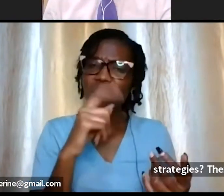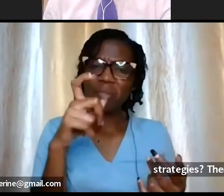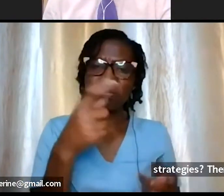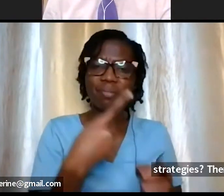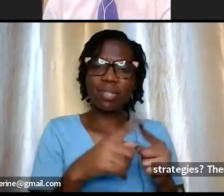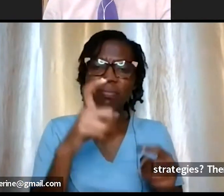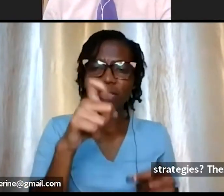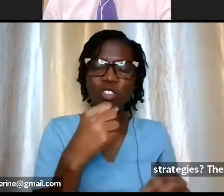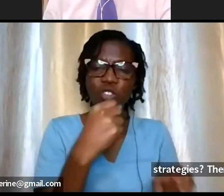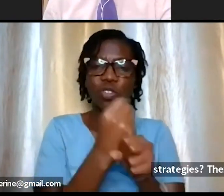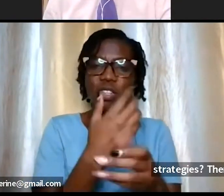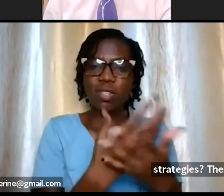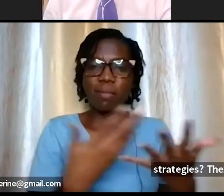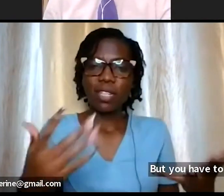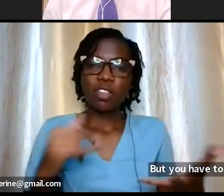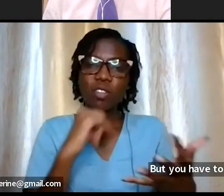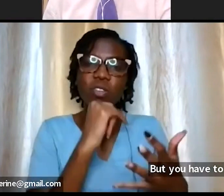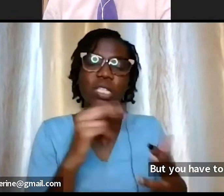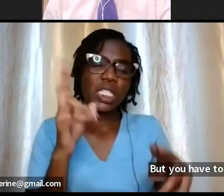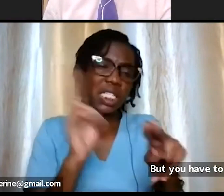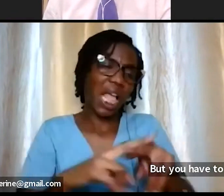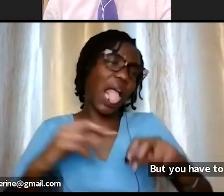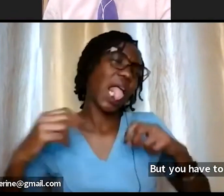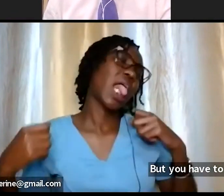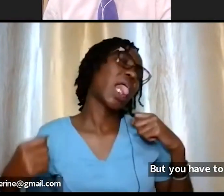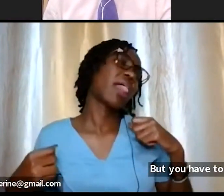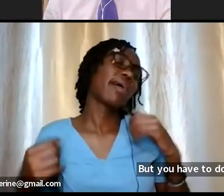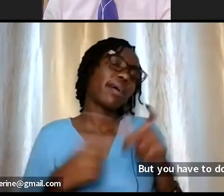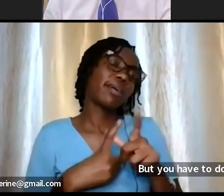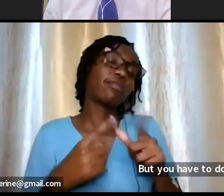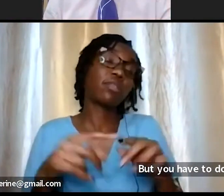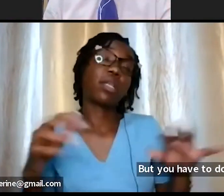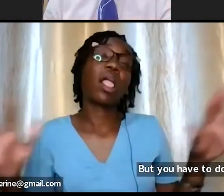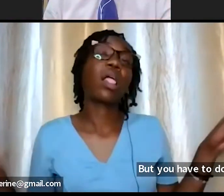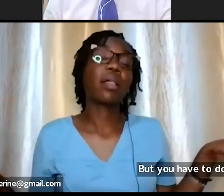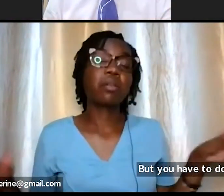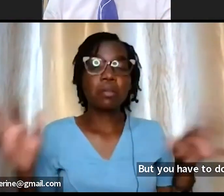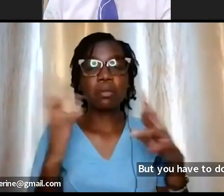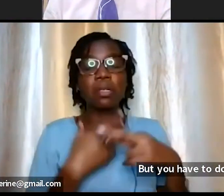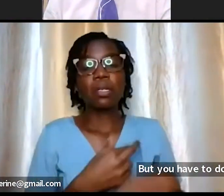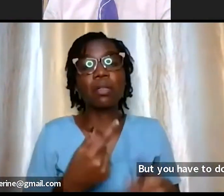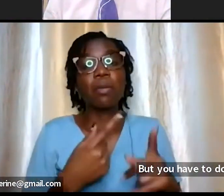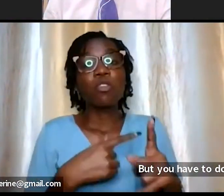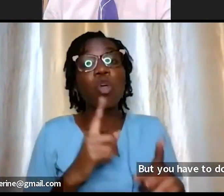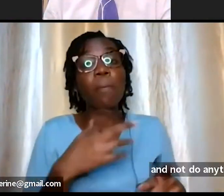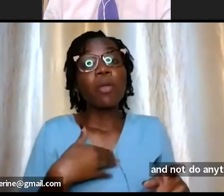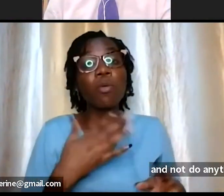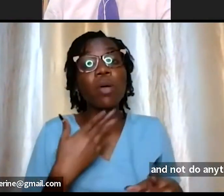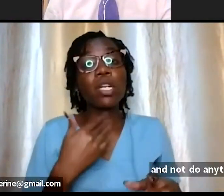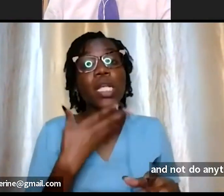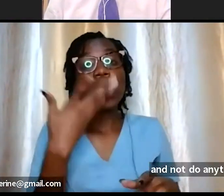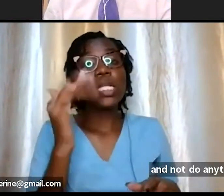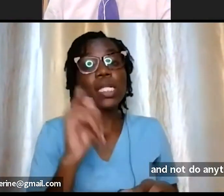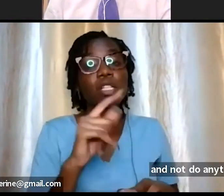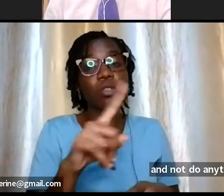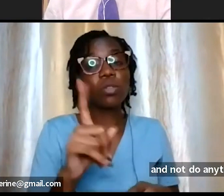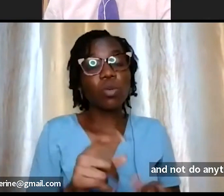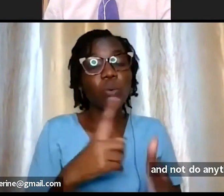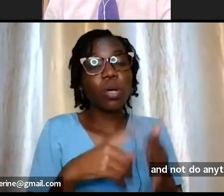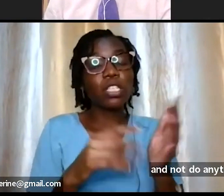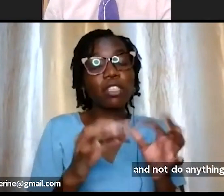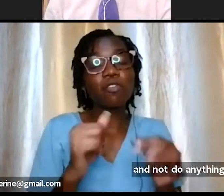something. You can't just sit back and not do anything. So yeah, I really wanted to answer that question on what if we do not have a strategy?